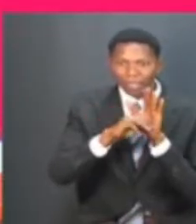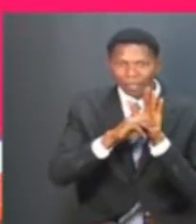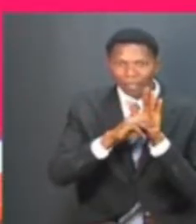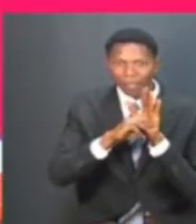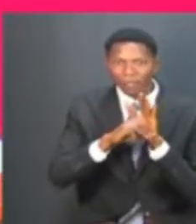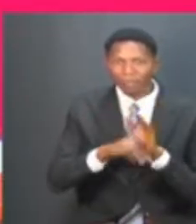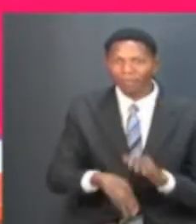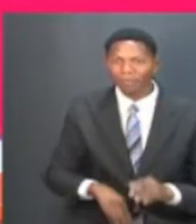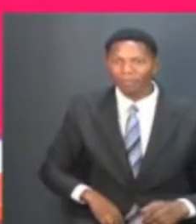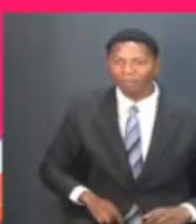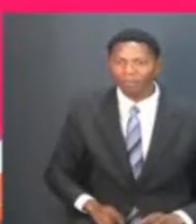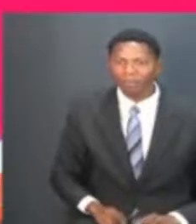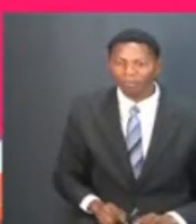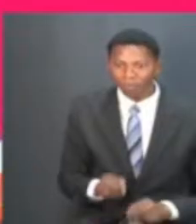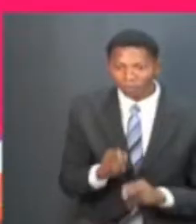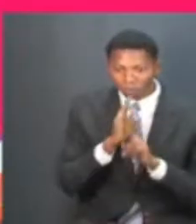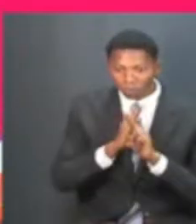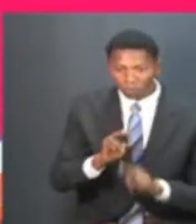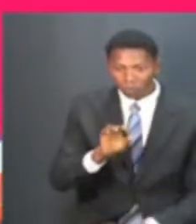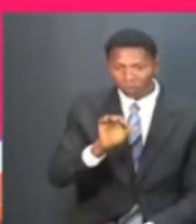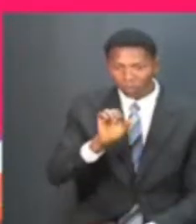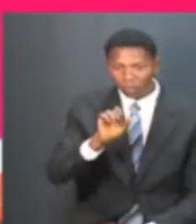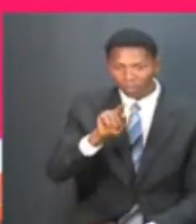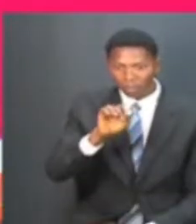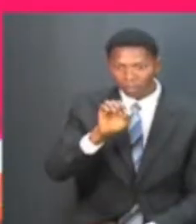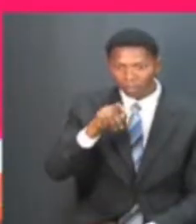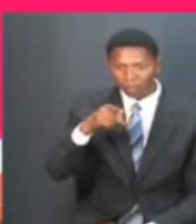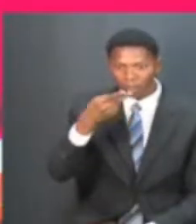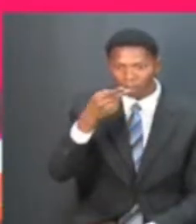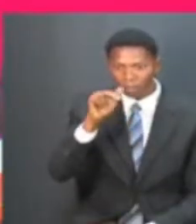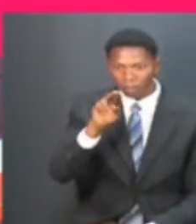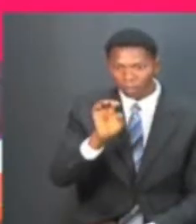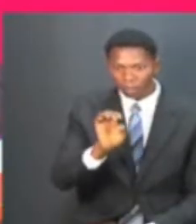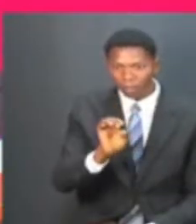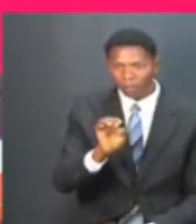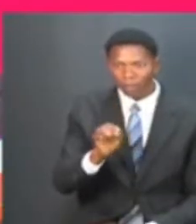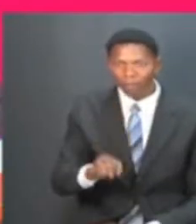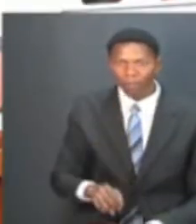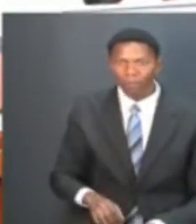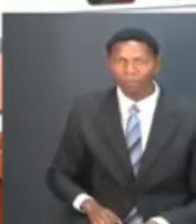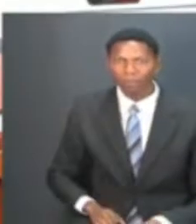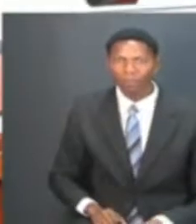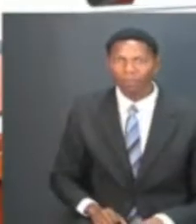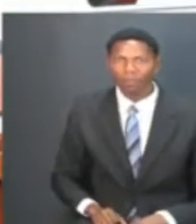Honorable Stephen Amwa, you have the floor. Thank you, Mr. Speaker.